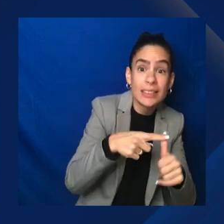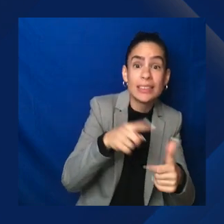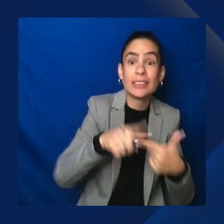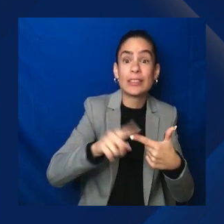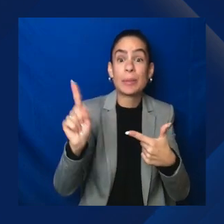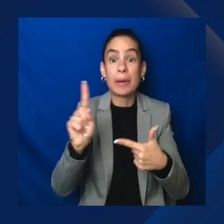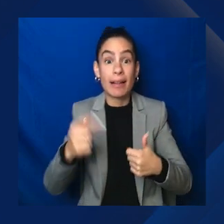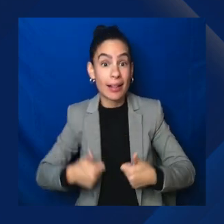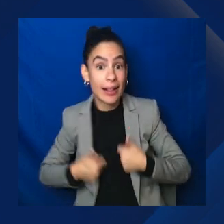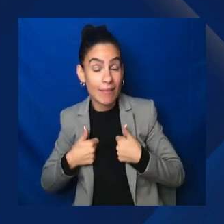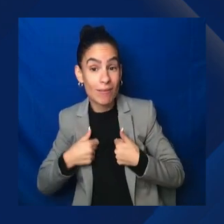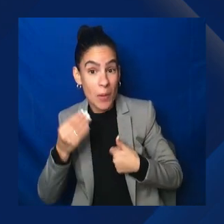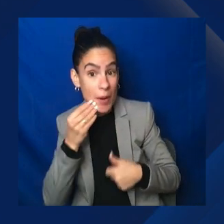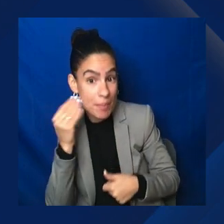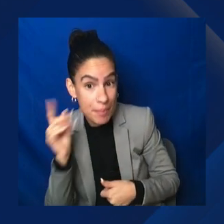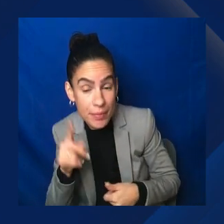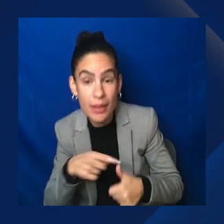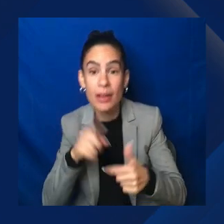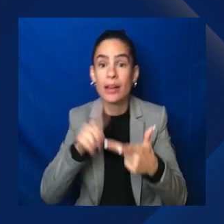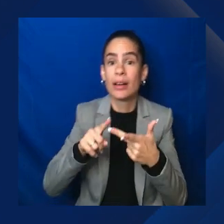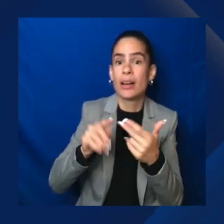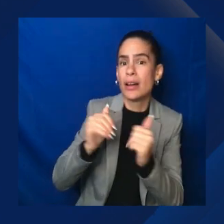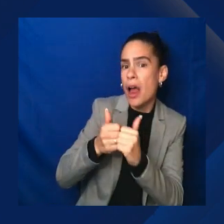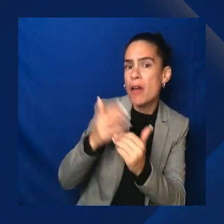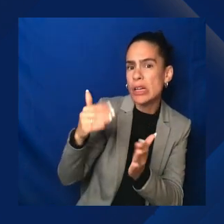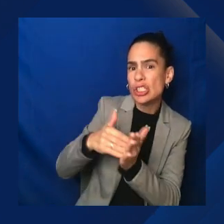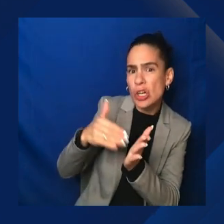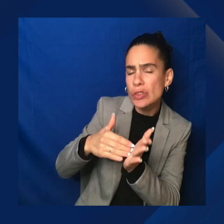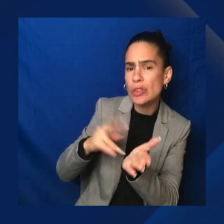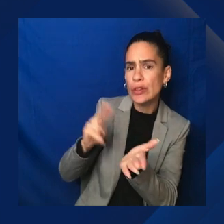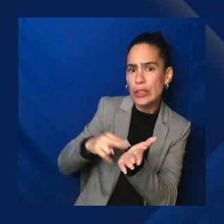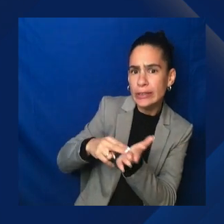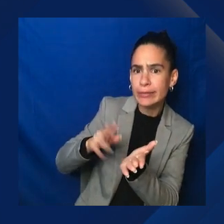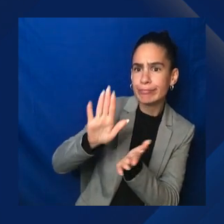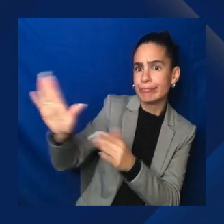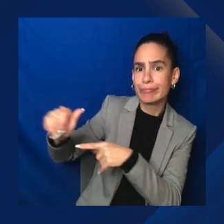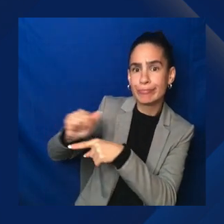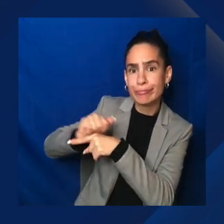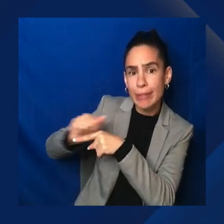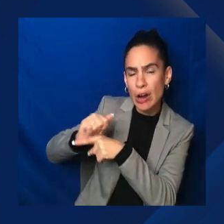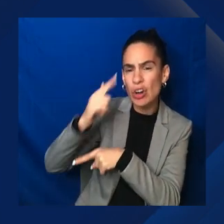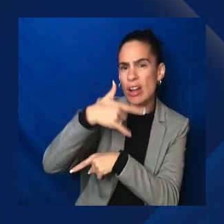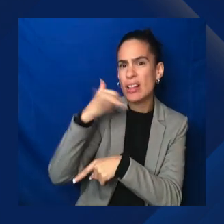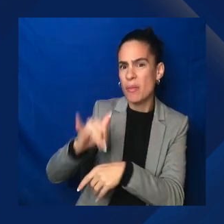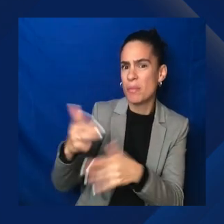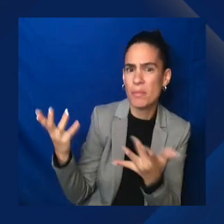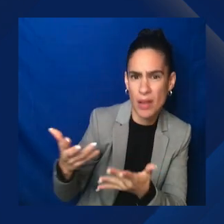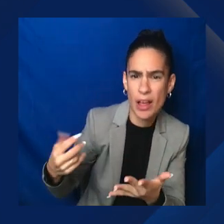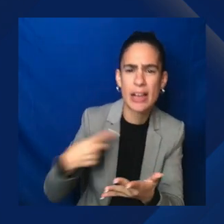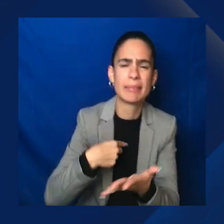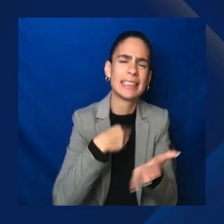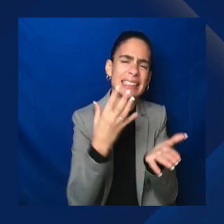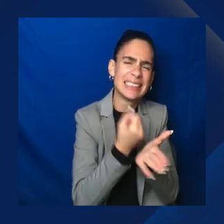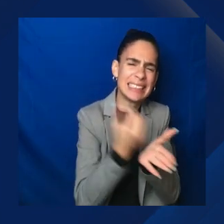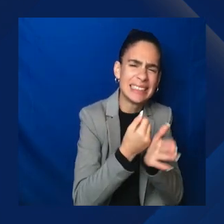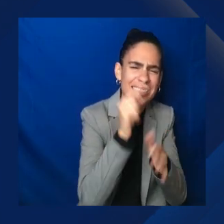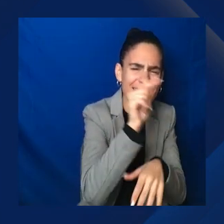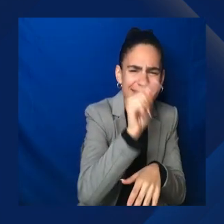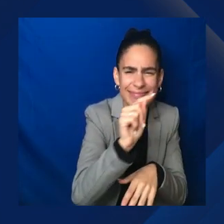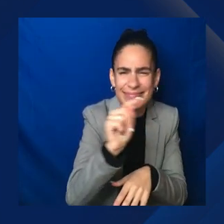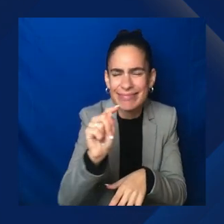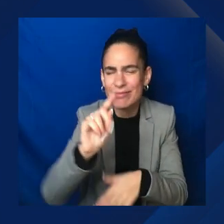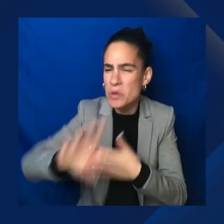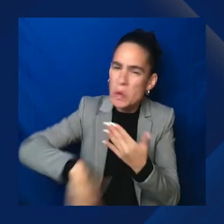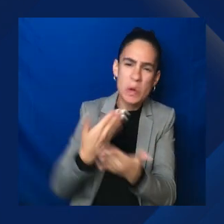doctors and nurses are trained. And so we're using every tool in our toolbox, not only the Domestic Policy